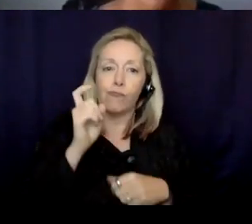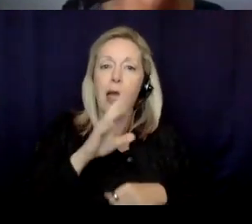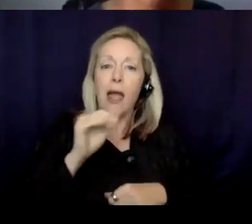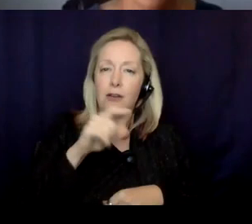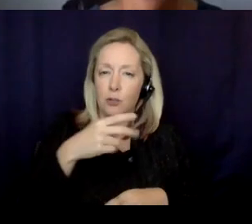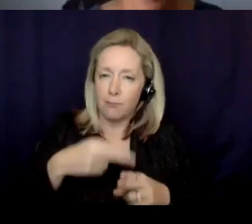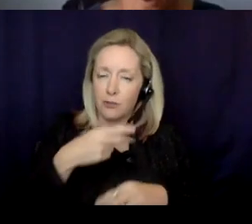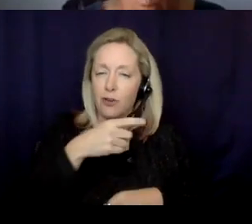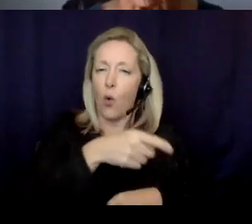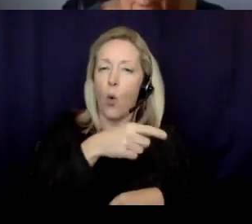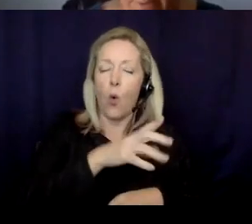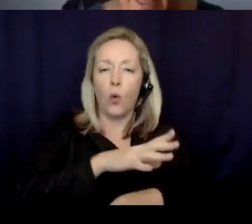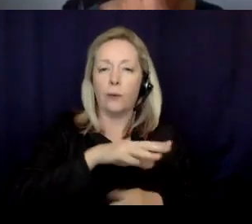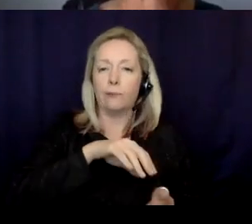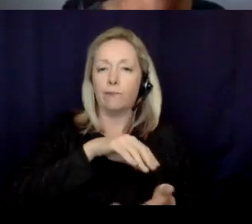be,